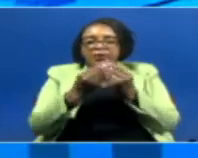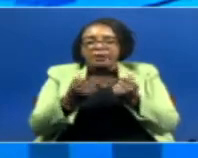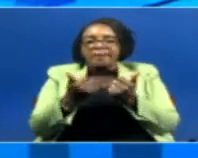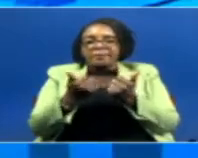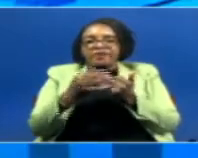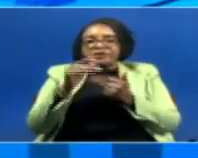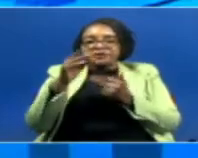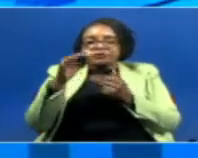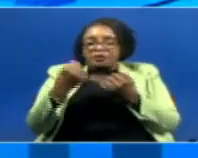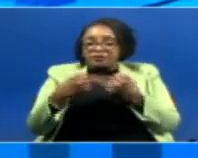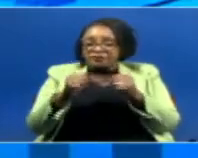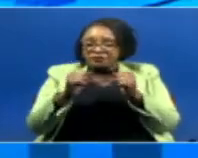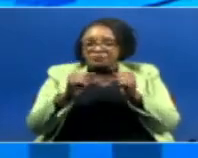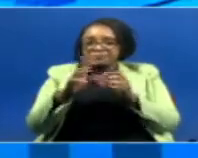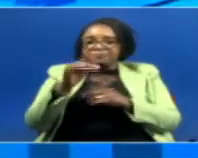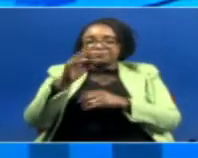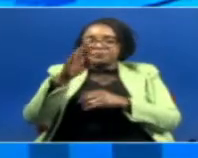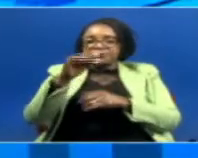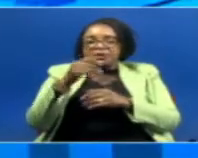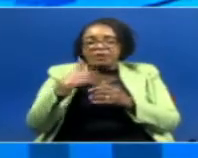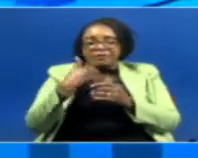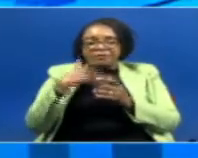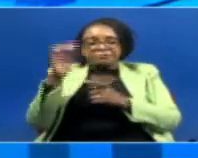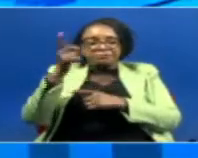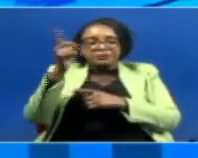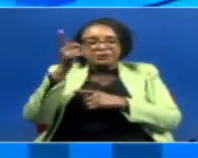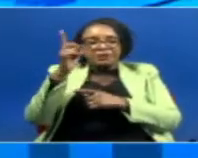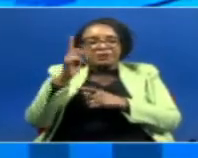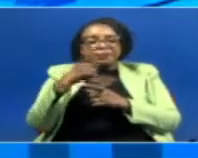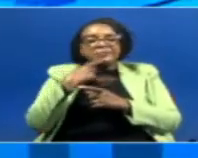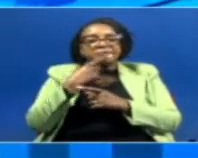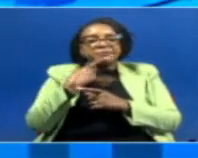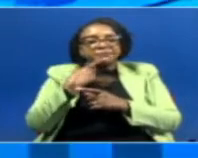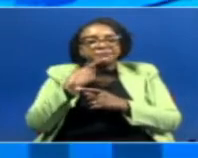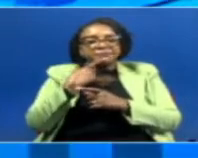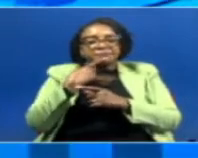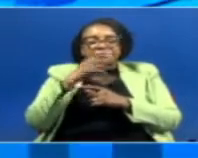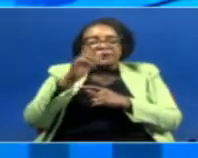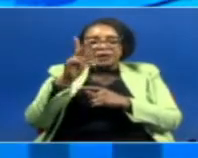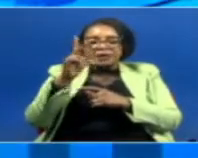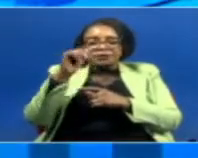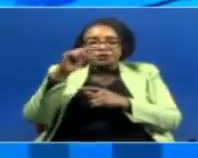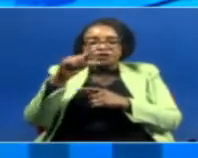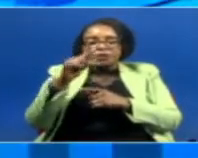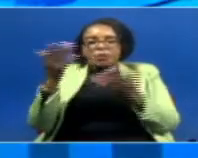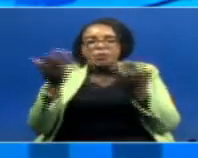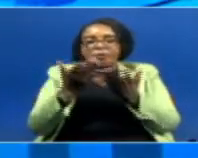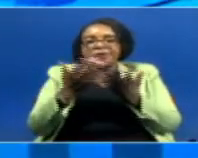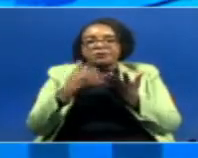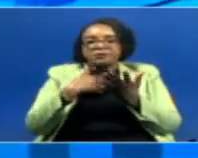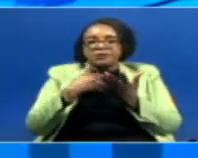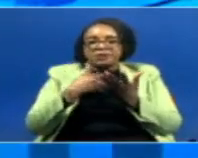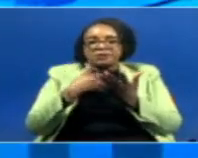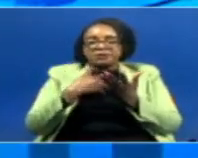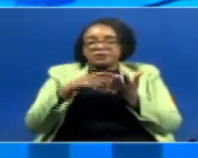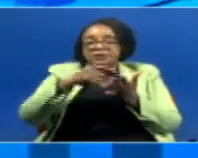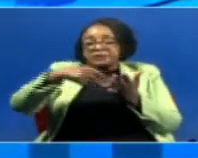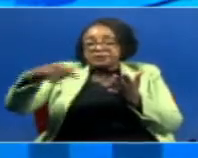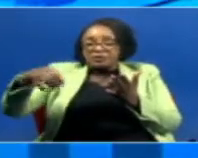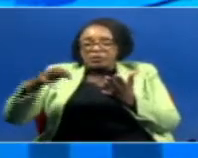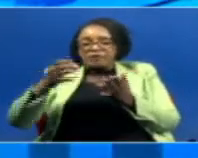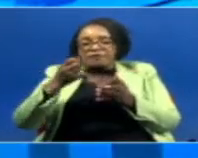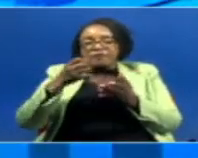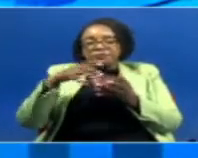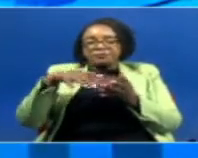efforts. The CS, while meeting the ministry's staff at the Kenya School of Government, where she also presided over the signing of performance